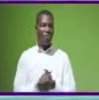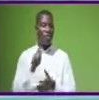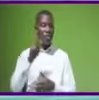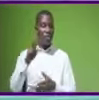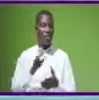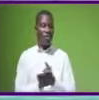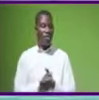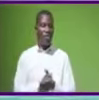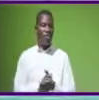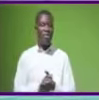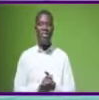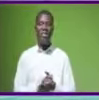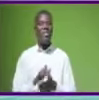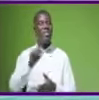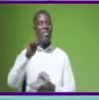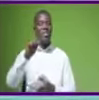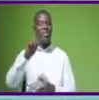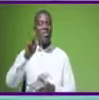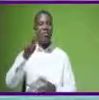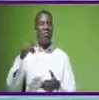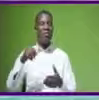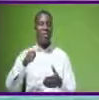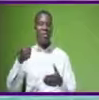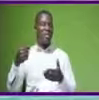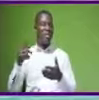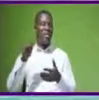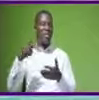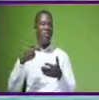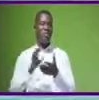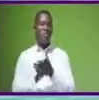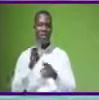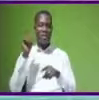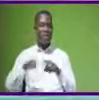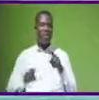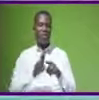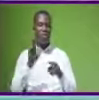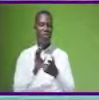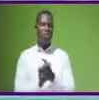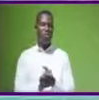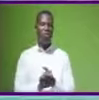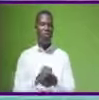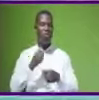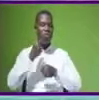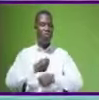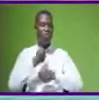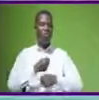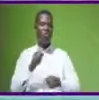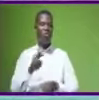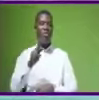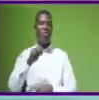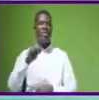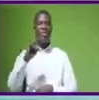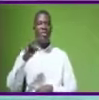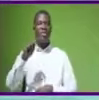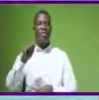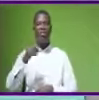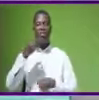TV for front to me, funny need for phone to now on TV. So, yeah, moment to have a fair